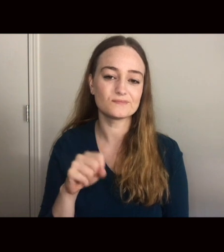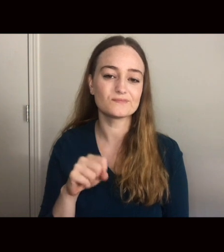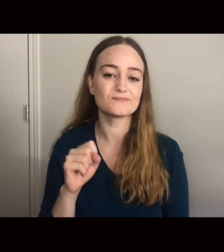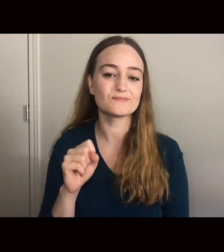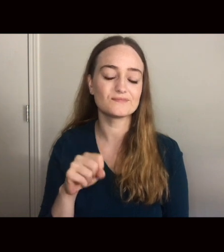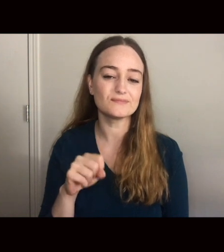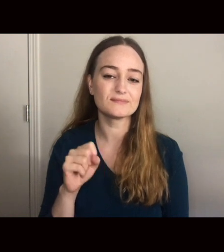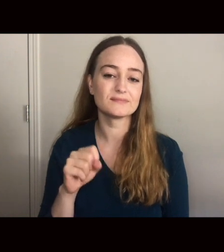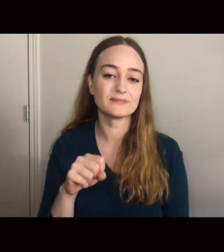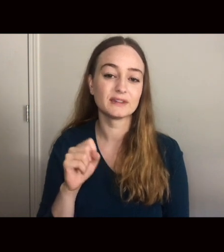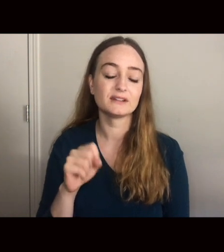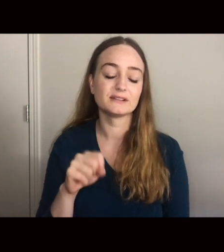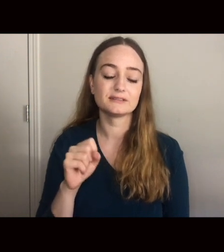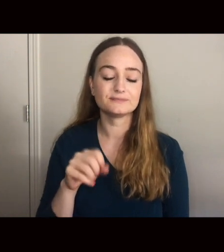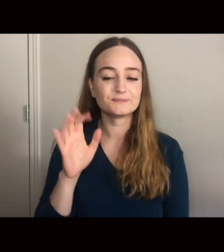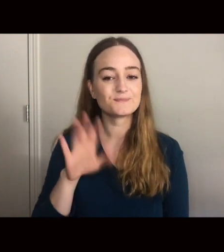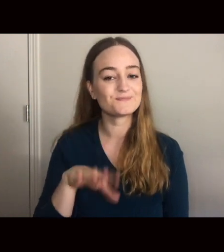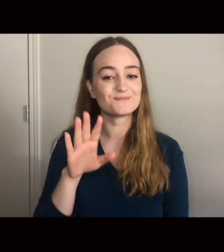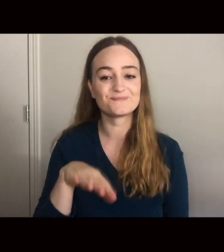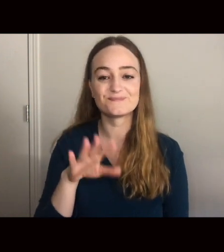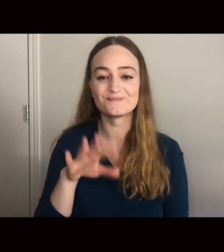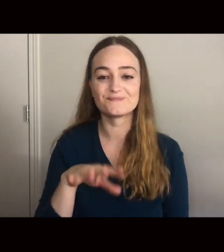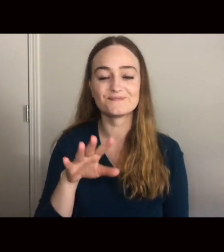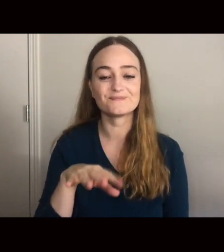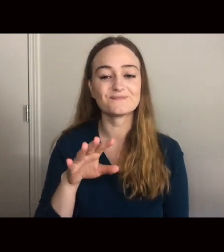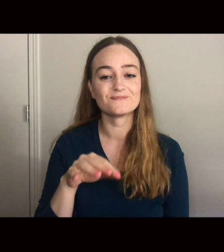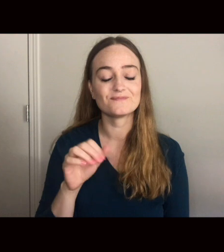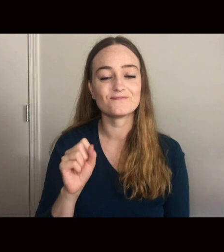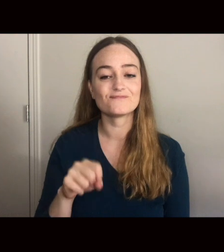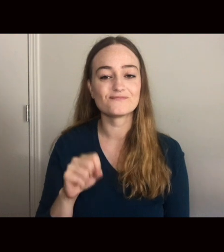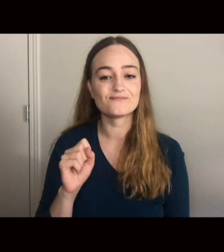hey, yeah, yeah, yeah. Hey, hey, hey,